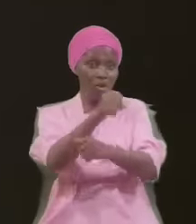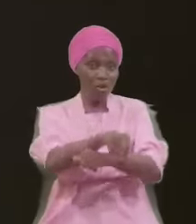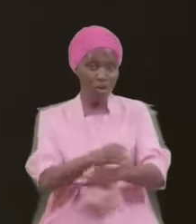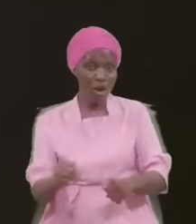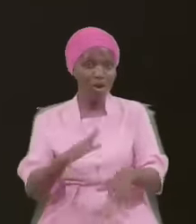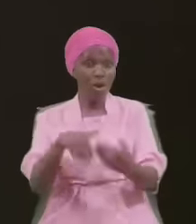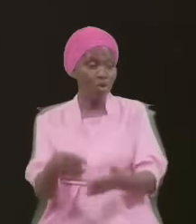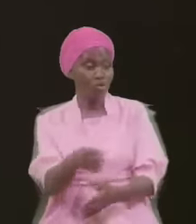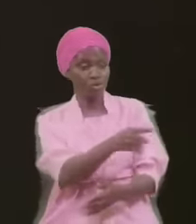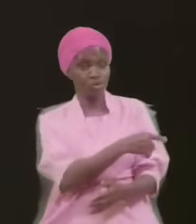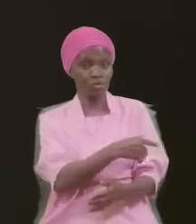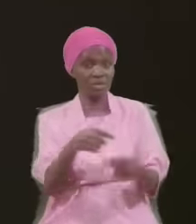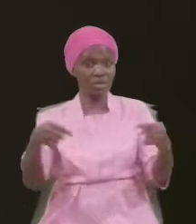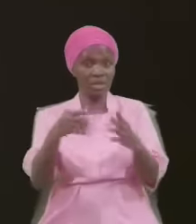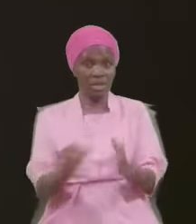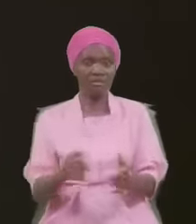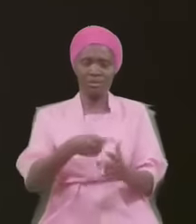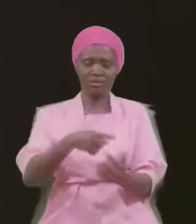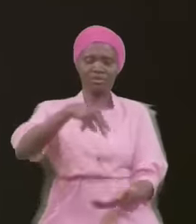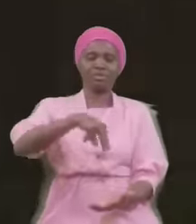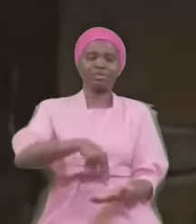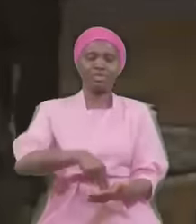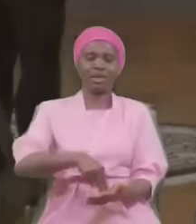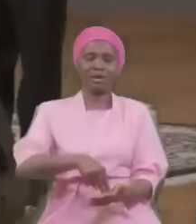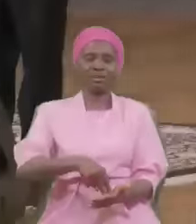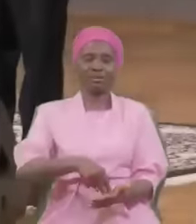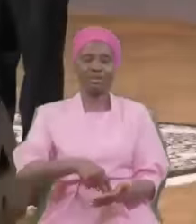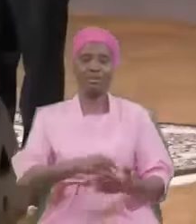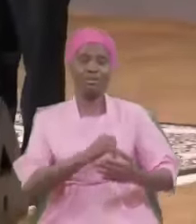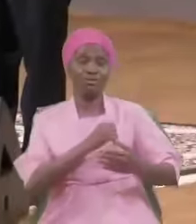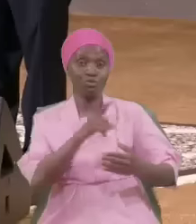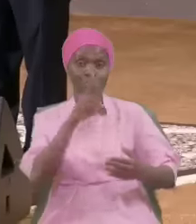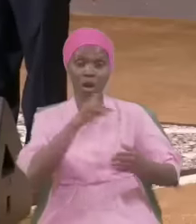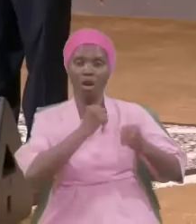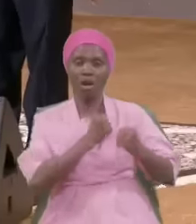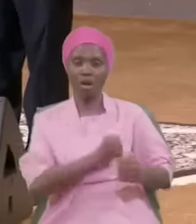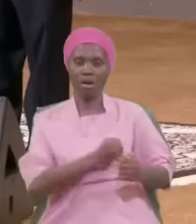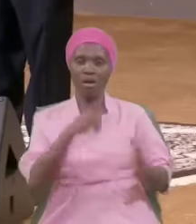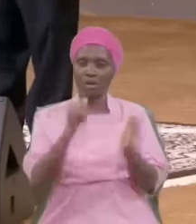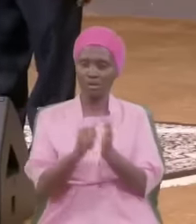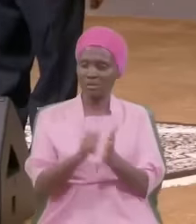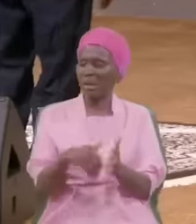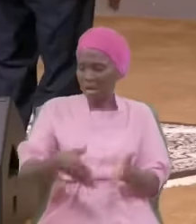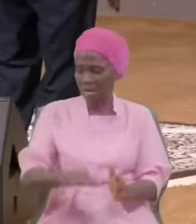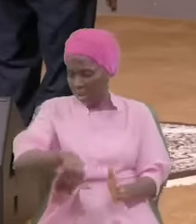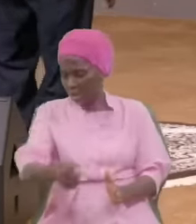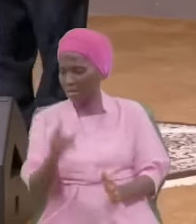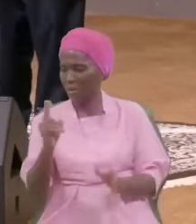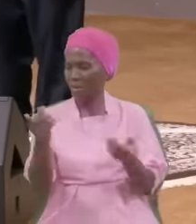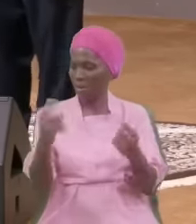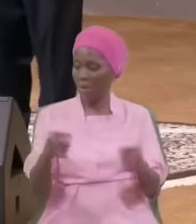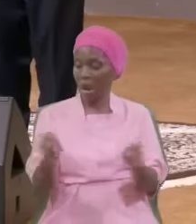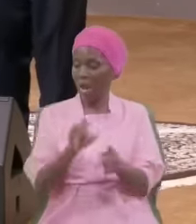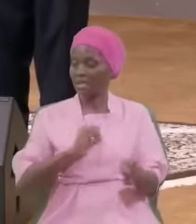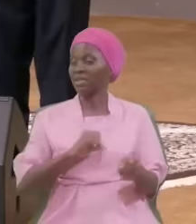and you're saying, let another one come. As I conquered in the name of the Lord, all those ones flat